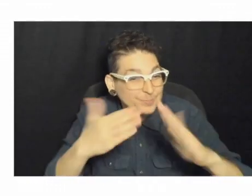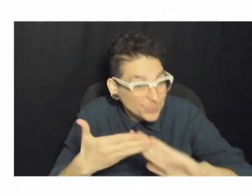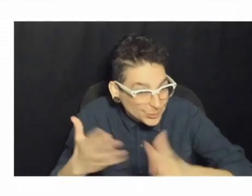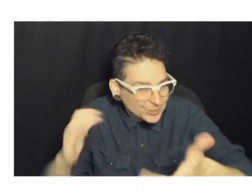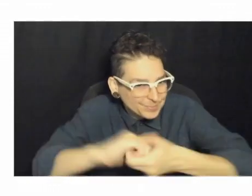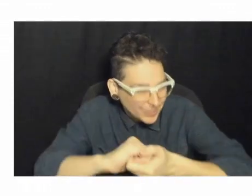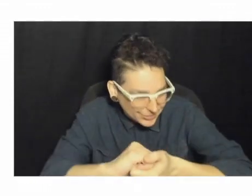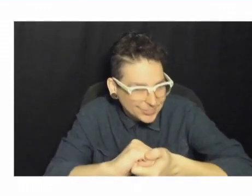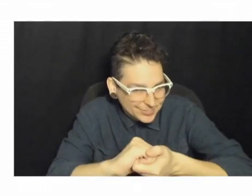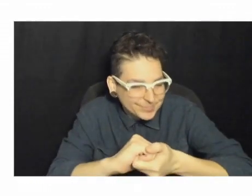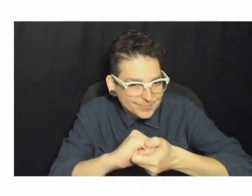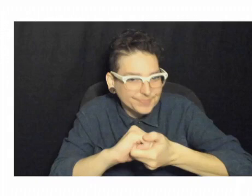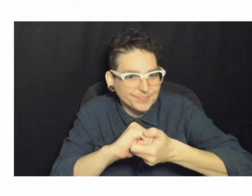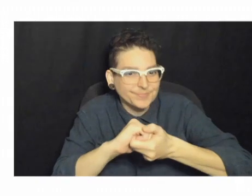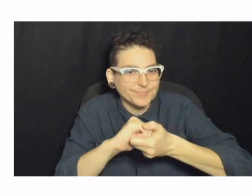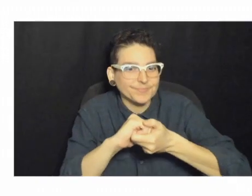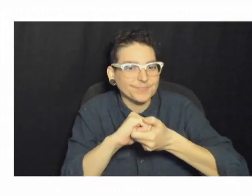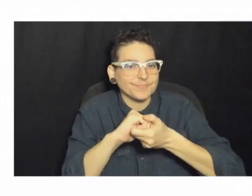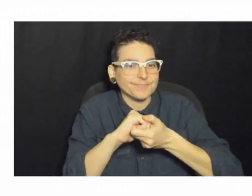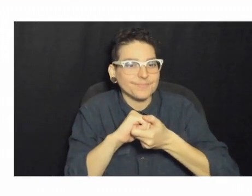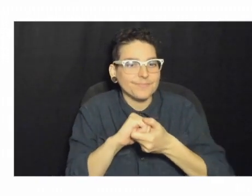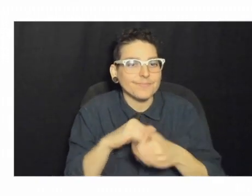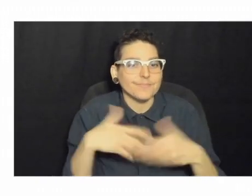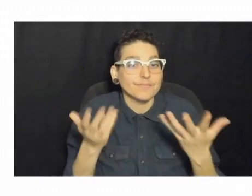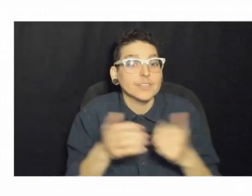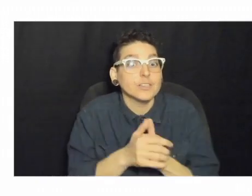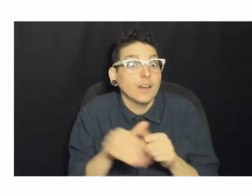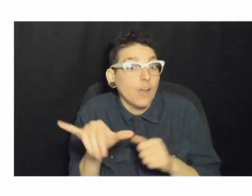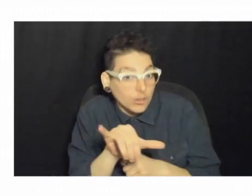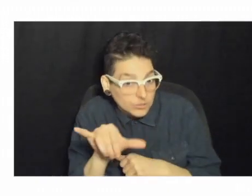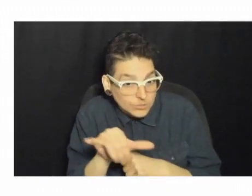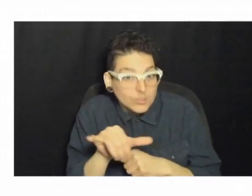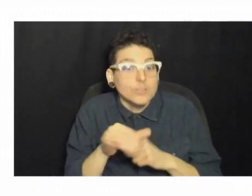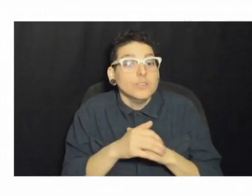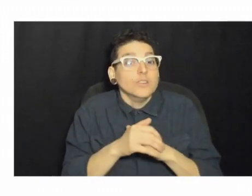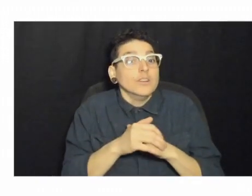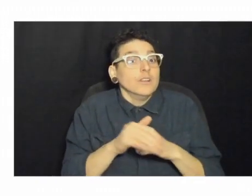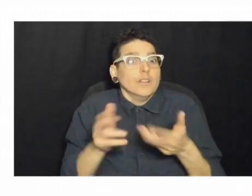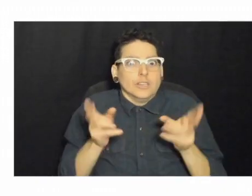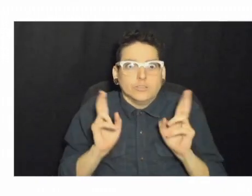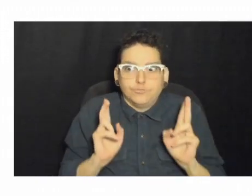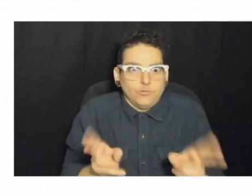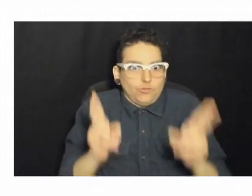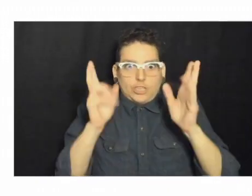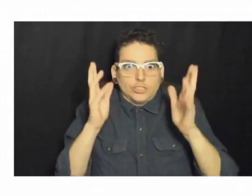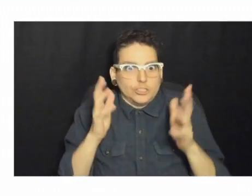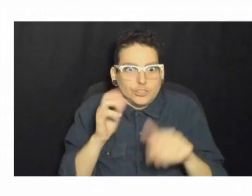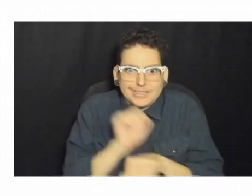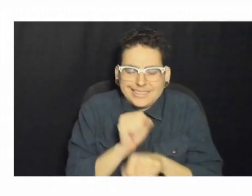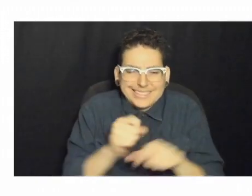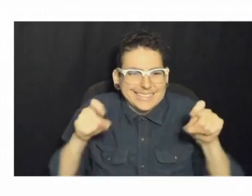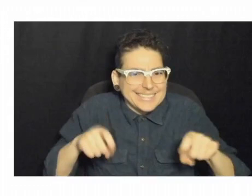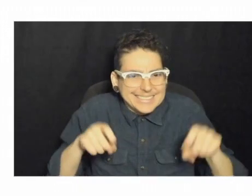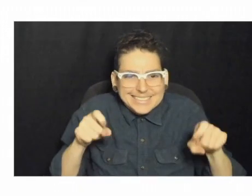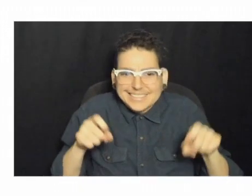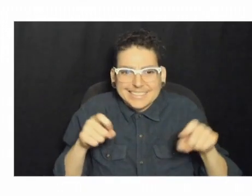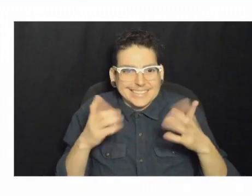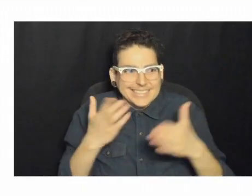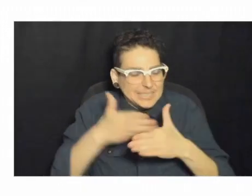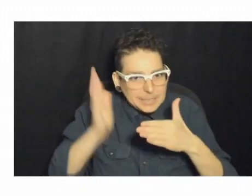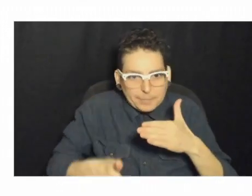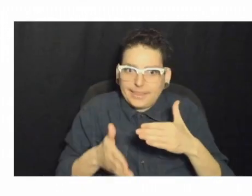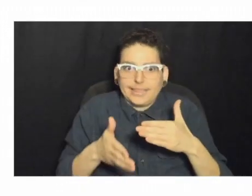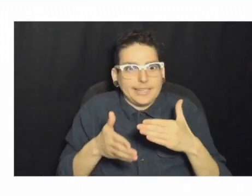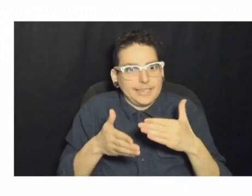communities, there's that urgent work that needs to be done from a practitioner perspective. From a policymaker perspective,